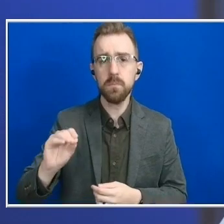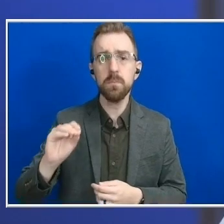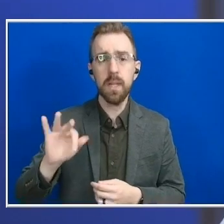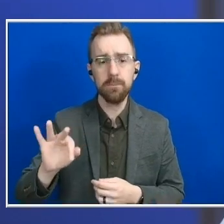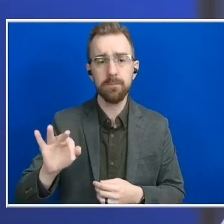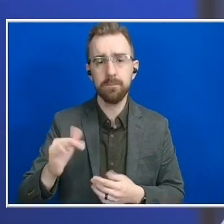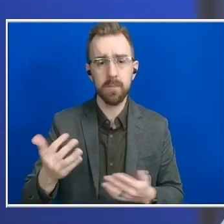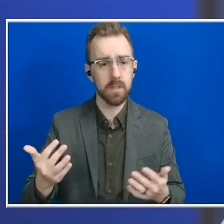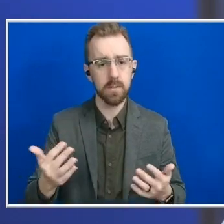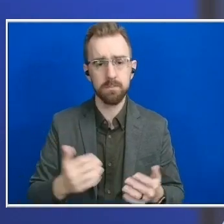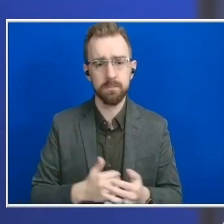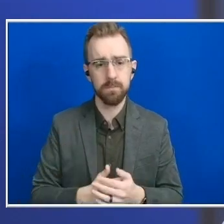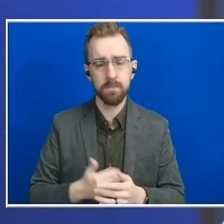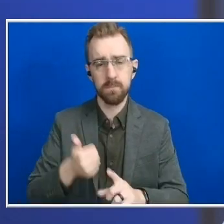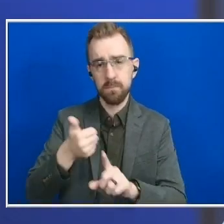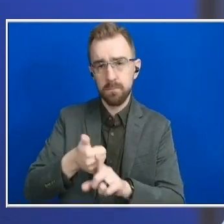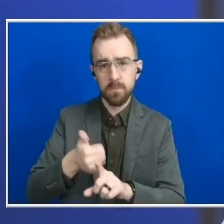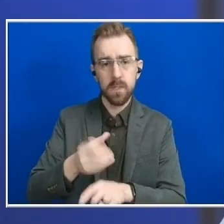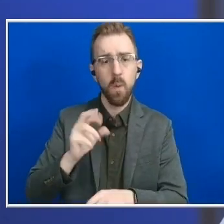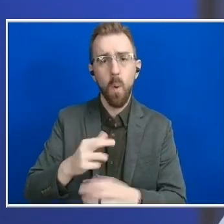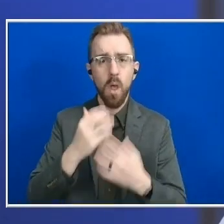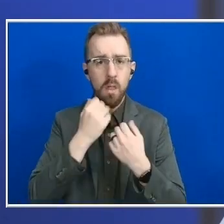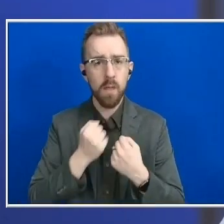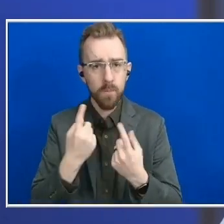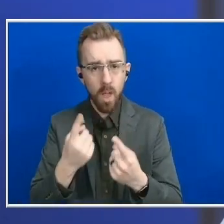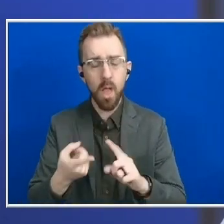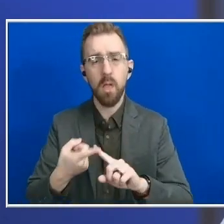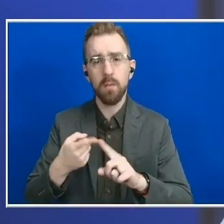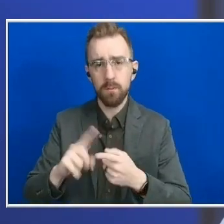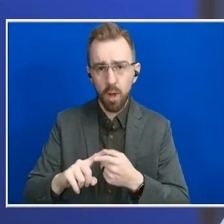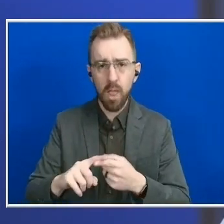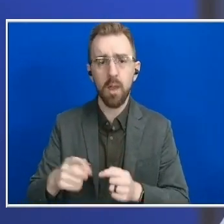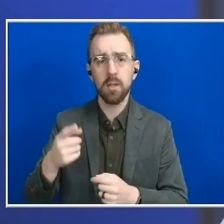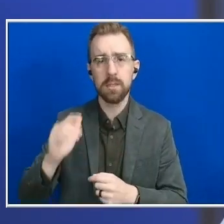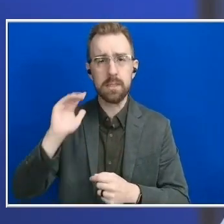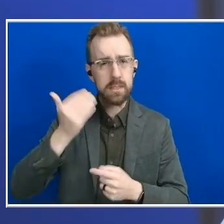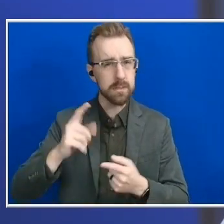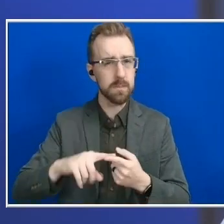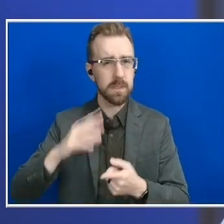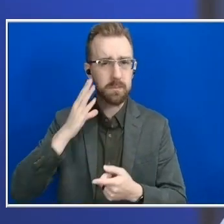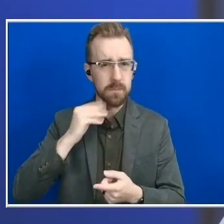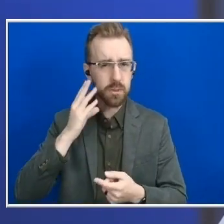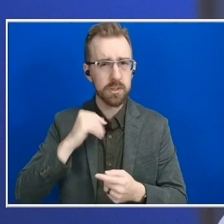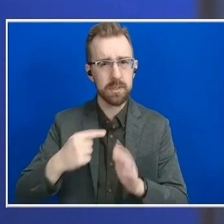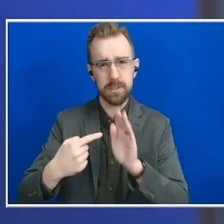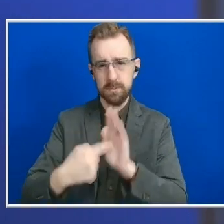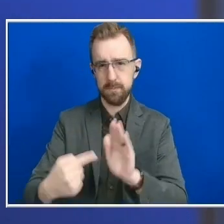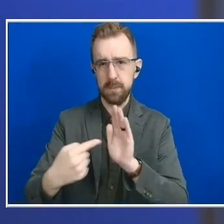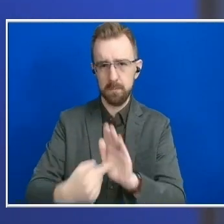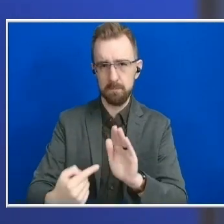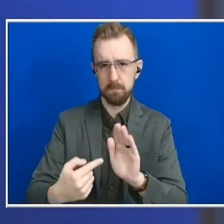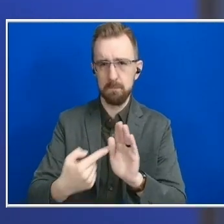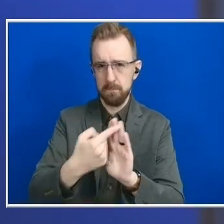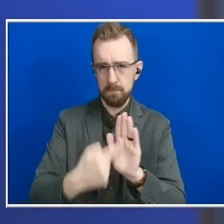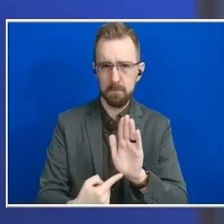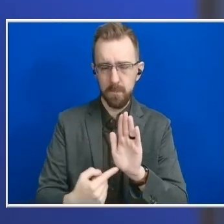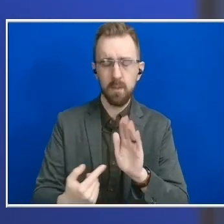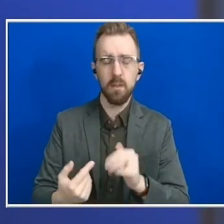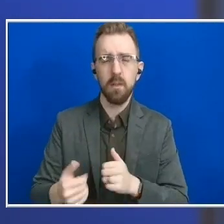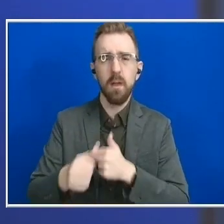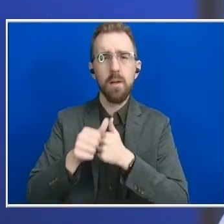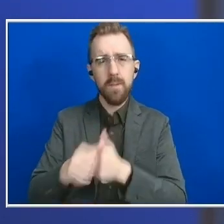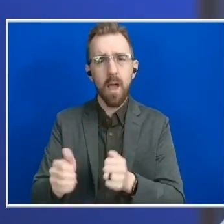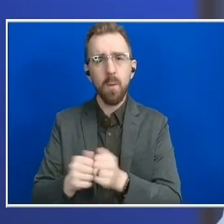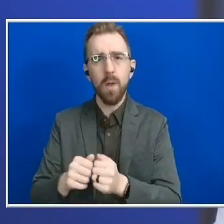or your loved ones or a friend seems to be experiencing the symptoms, following with their primary care doctor